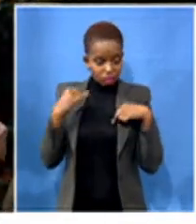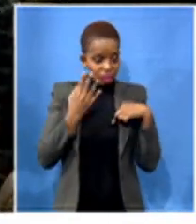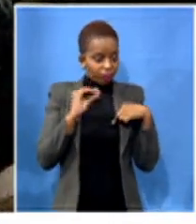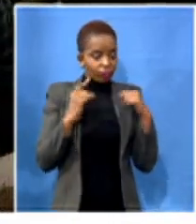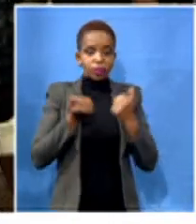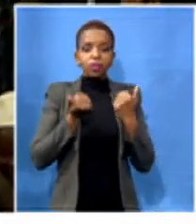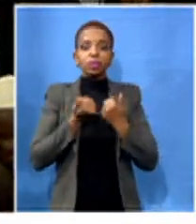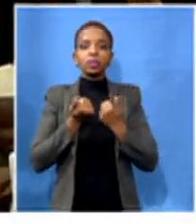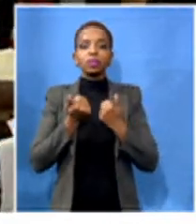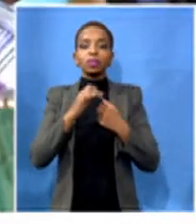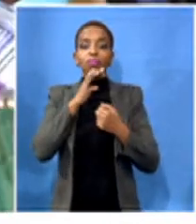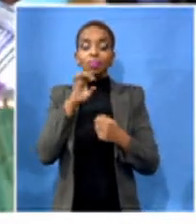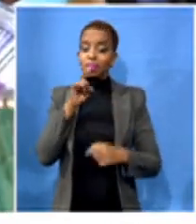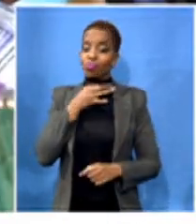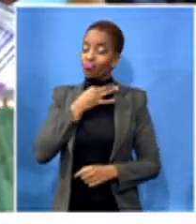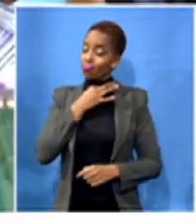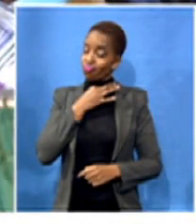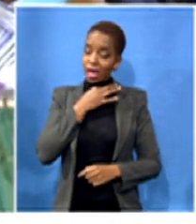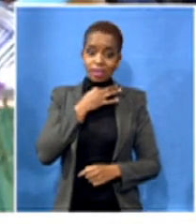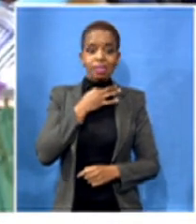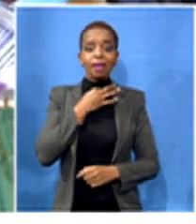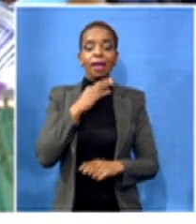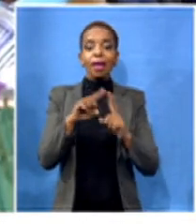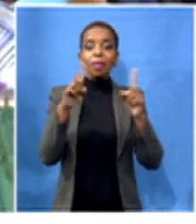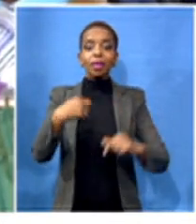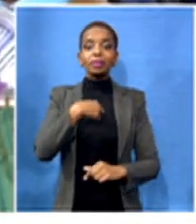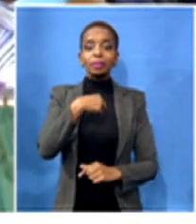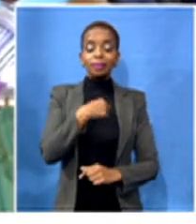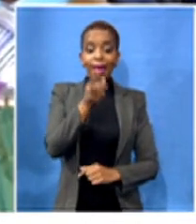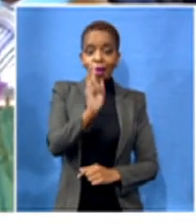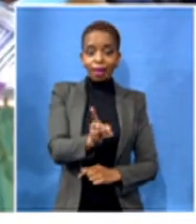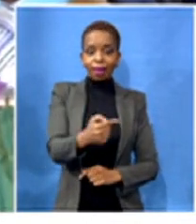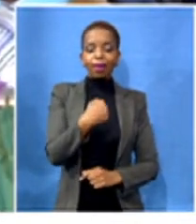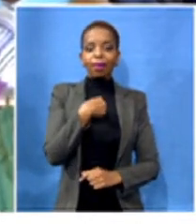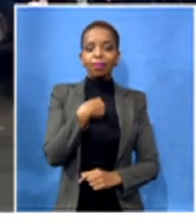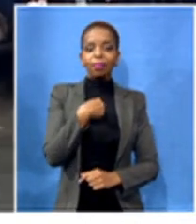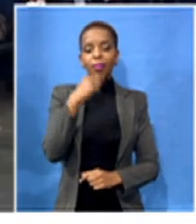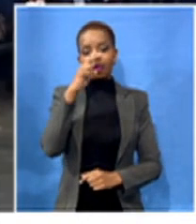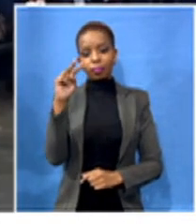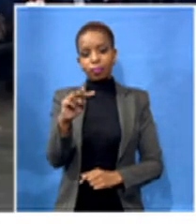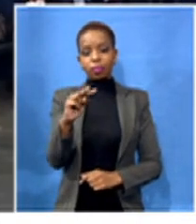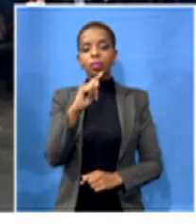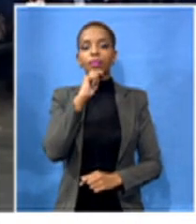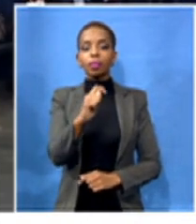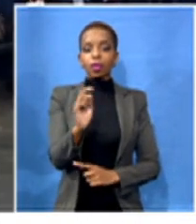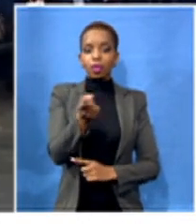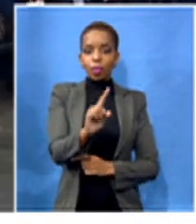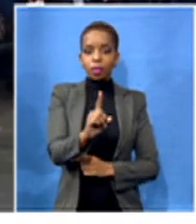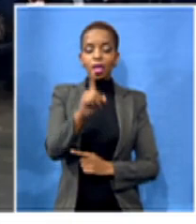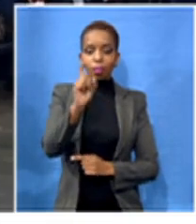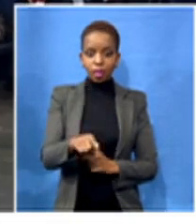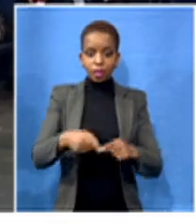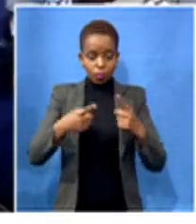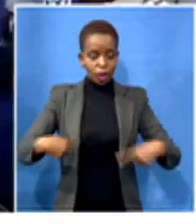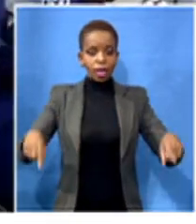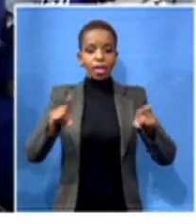very, very big risk. But again, I suppose the reality here is we need to be adults and we need to think before